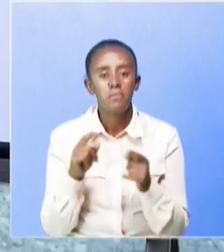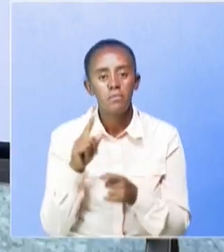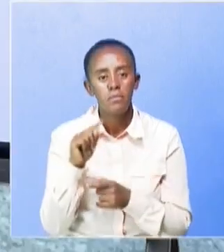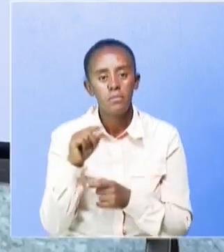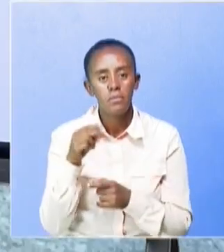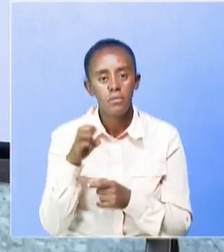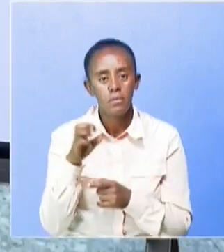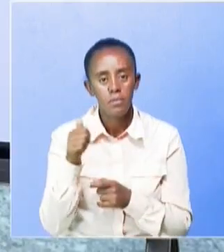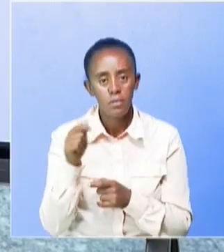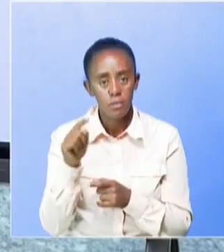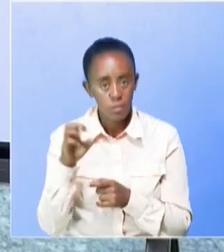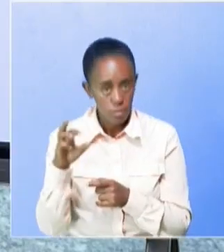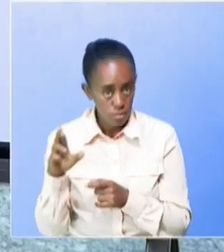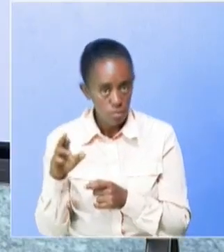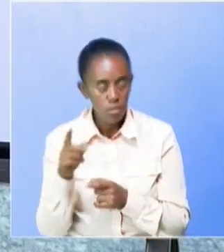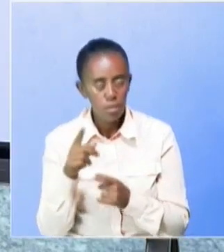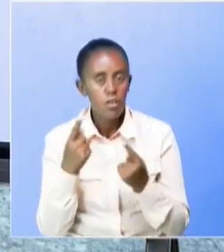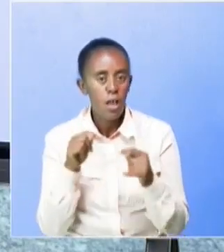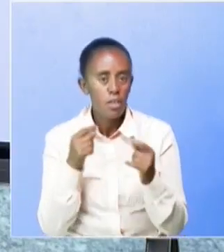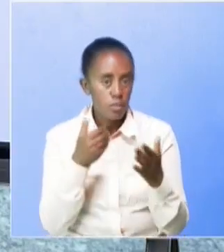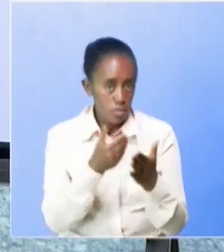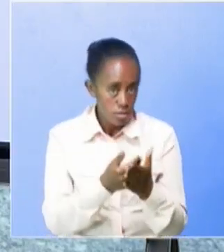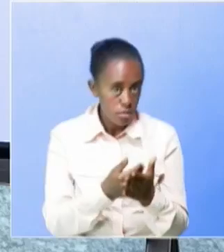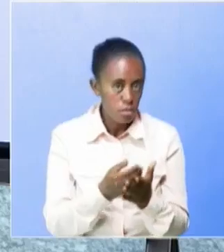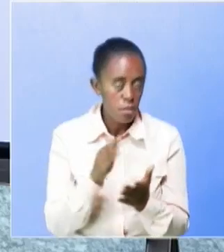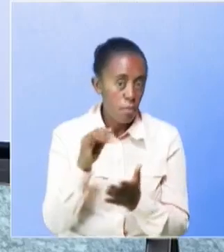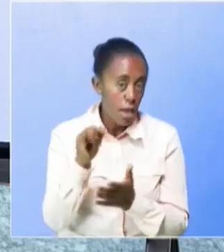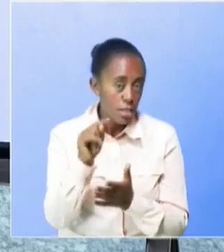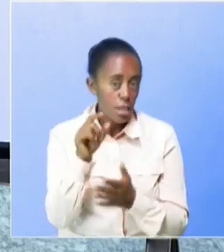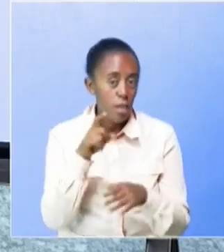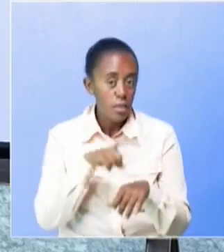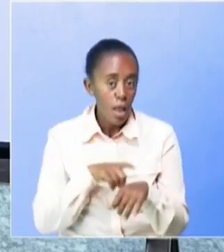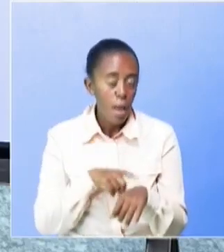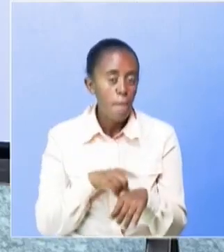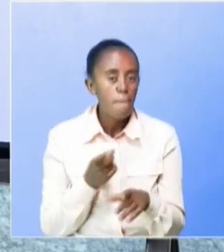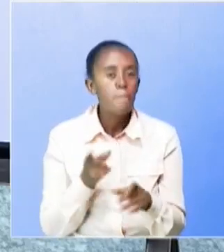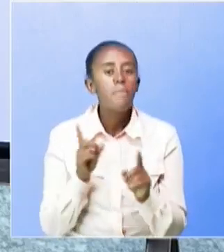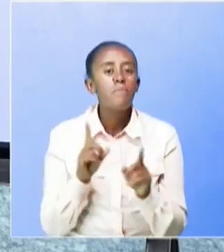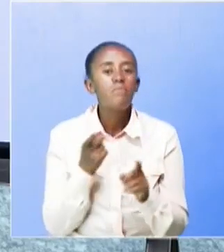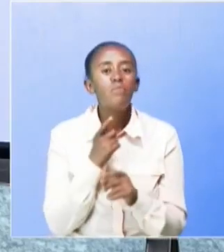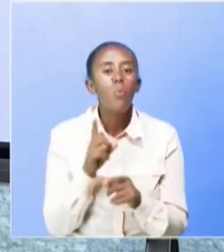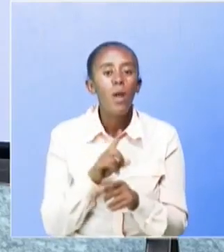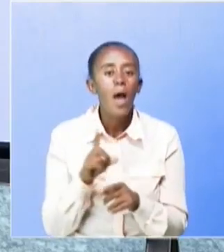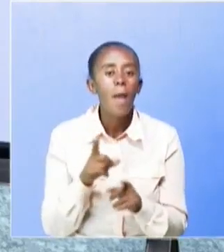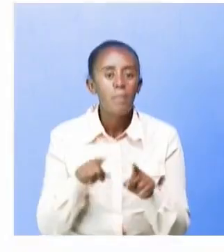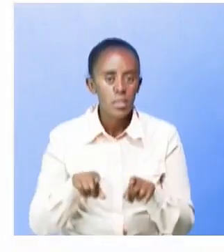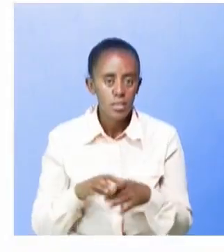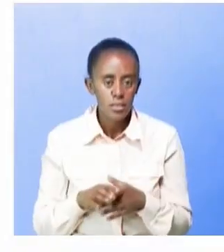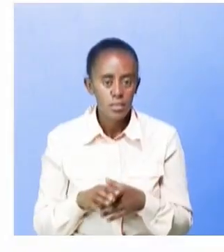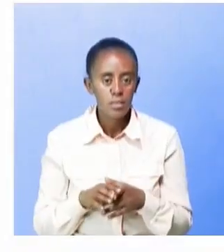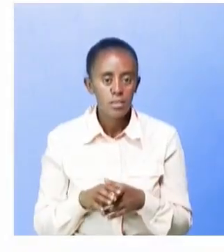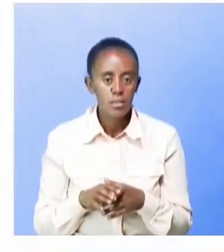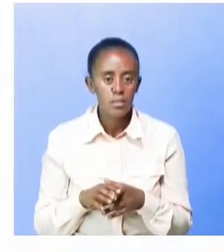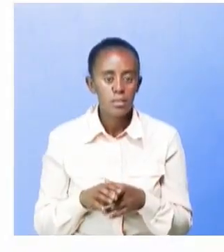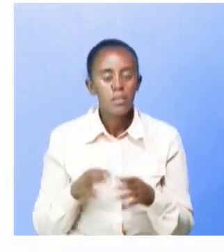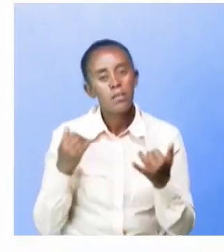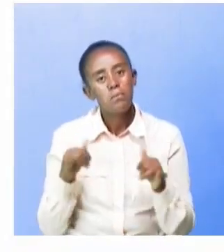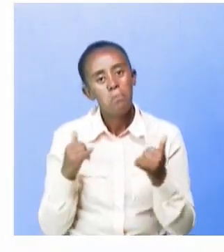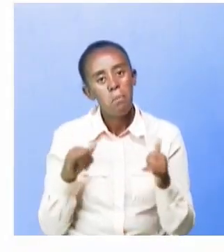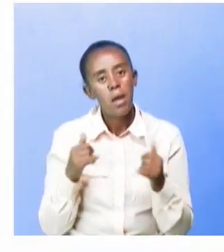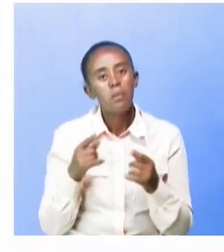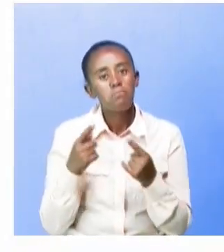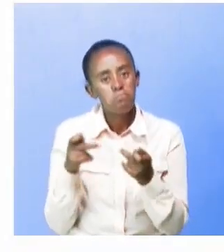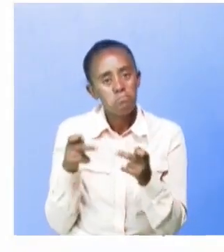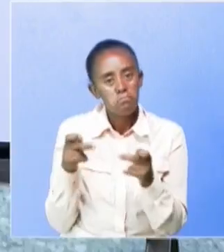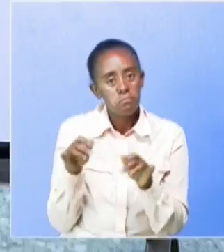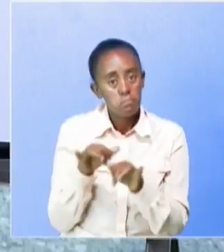So I have reached the theater. But by that time, what has happened? The play had ended.